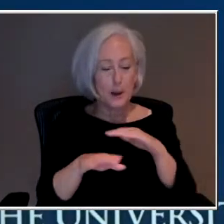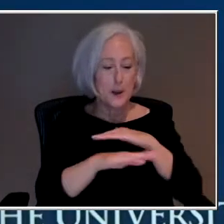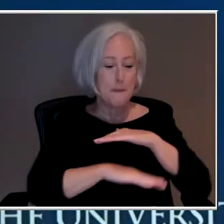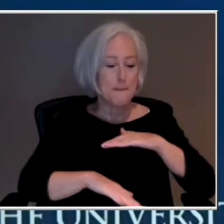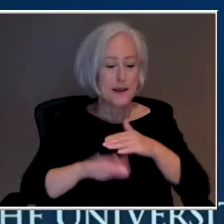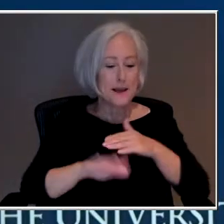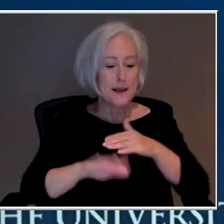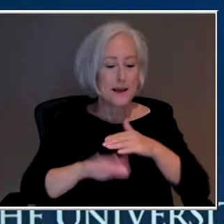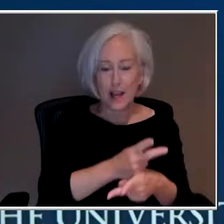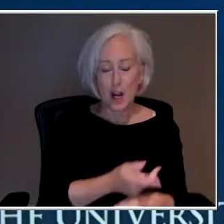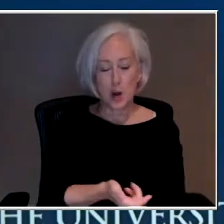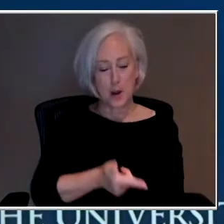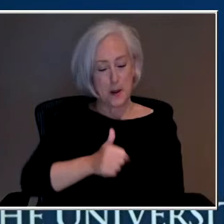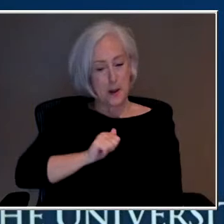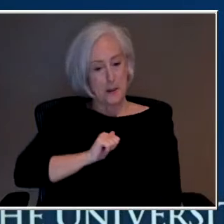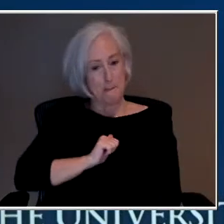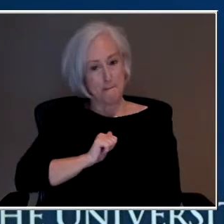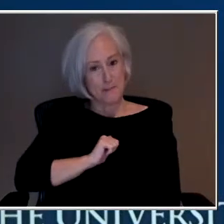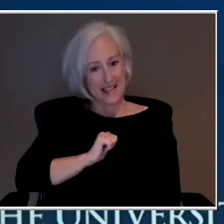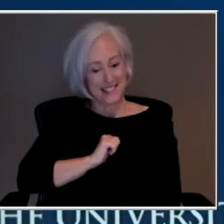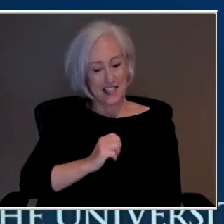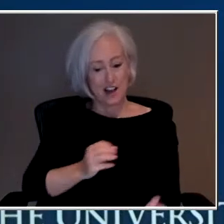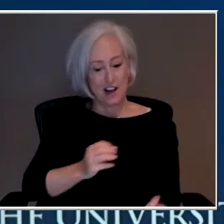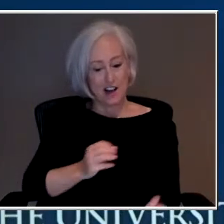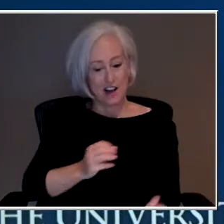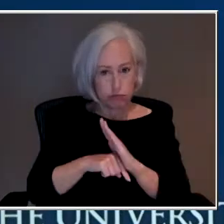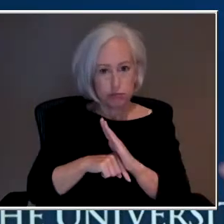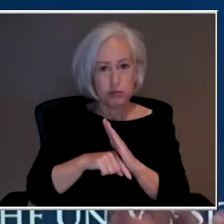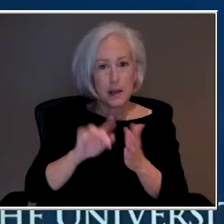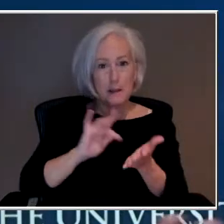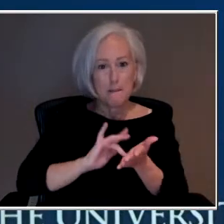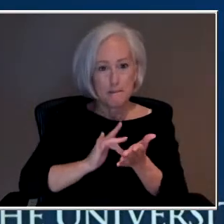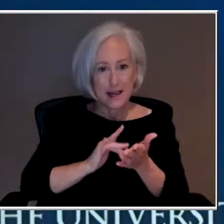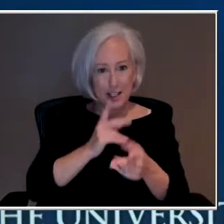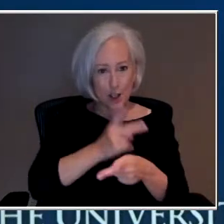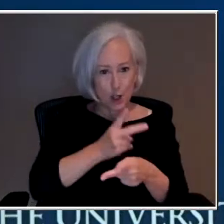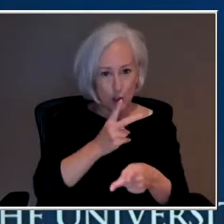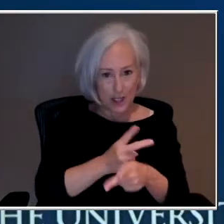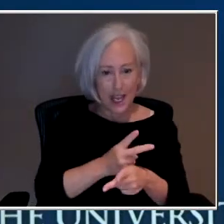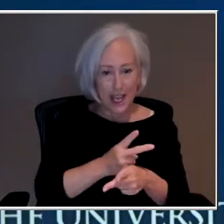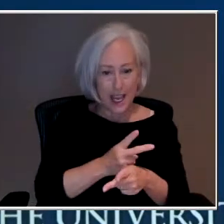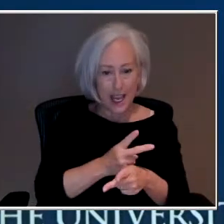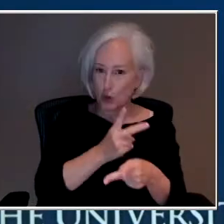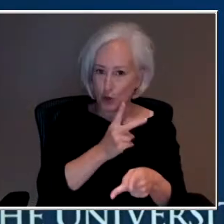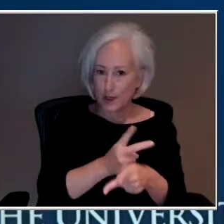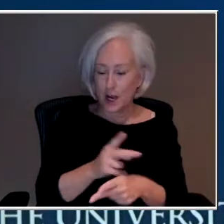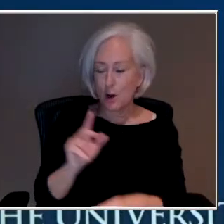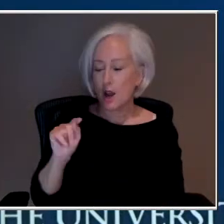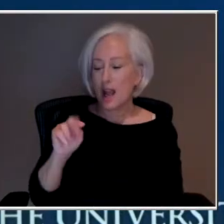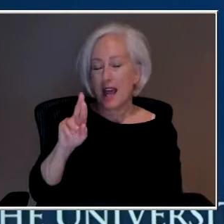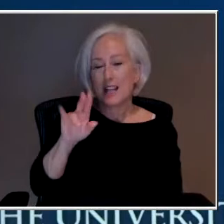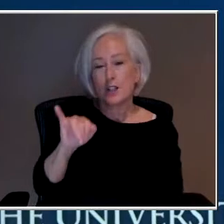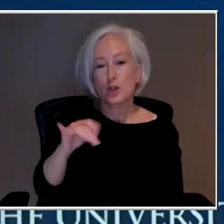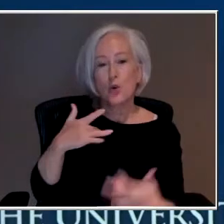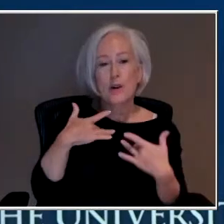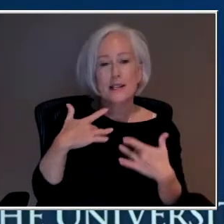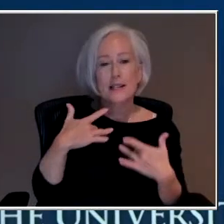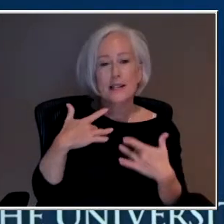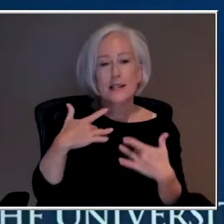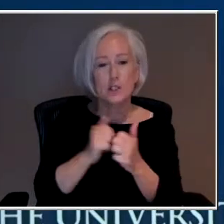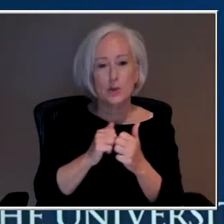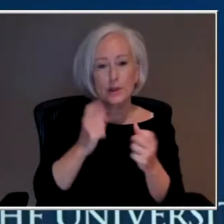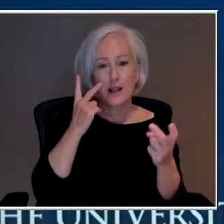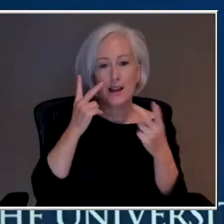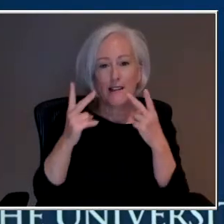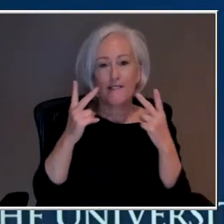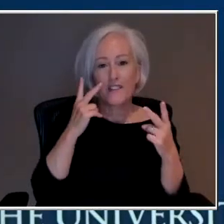the more extensive medical care and surgical care. And then Tori works a lot with vision and alignment, again, especially